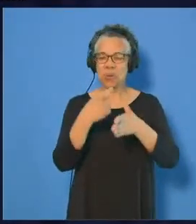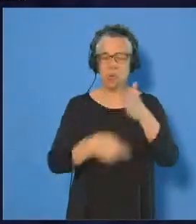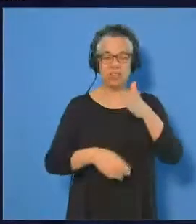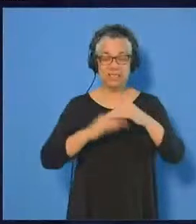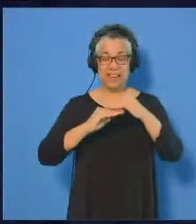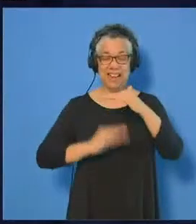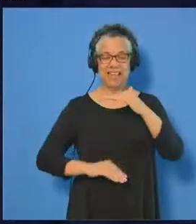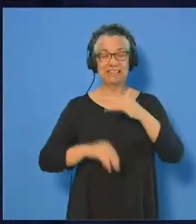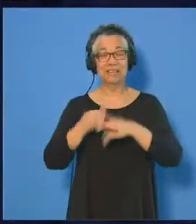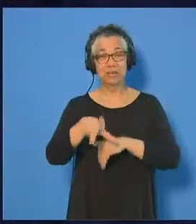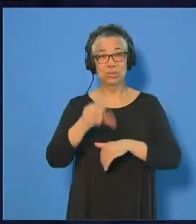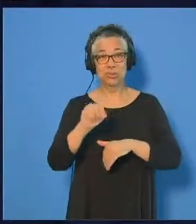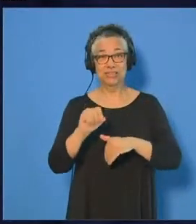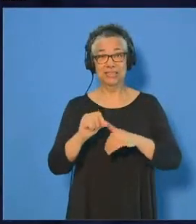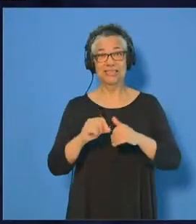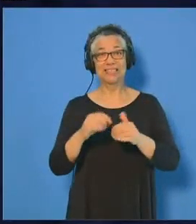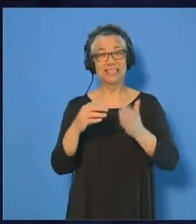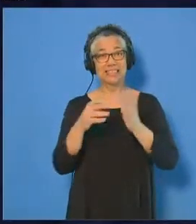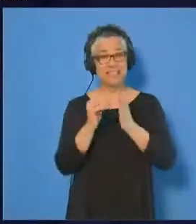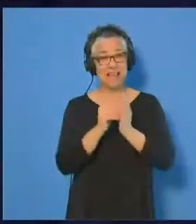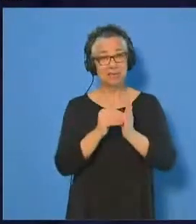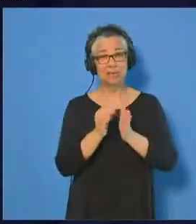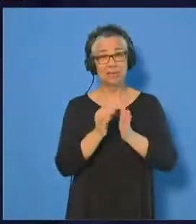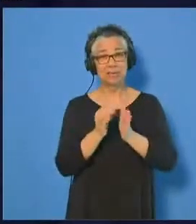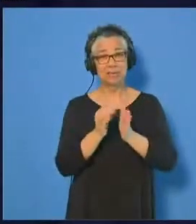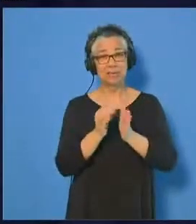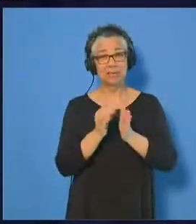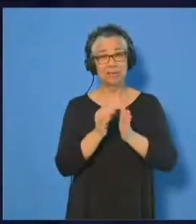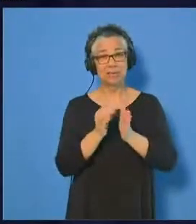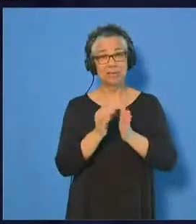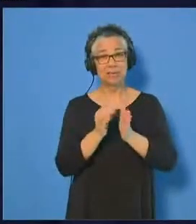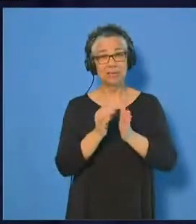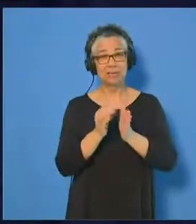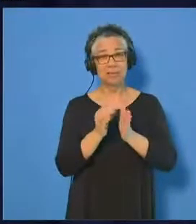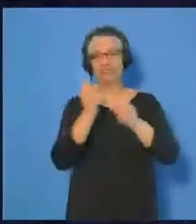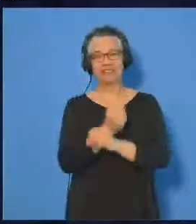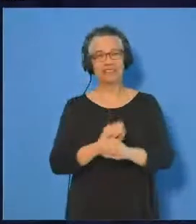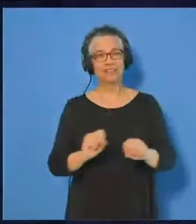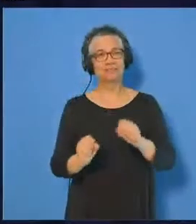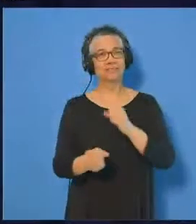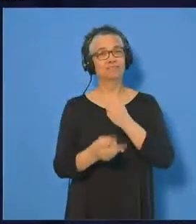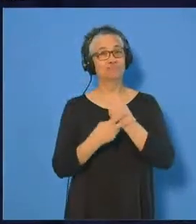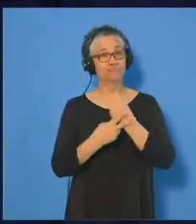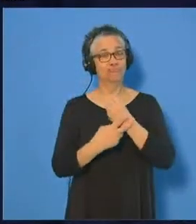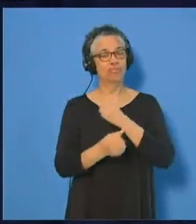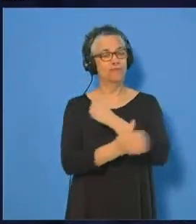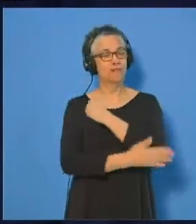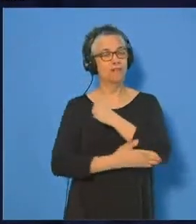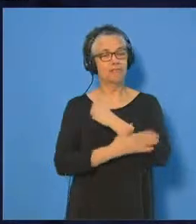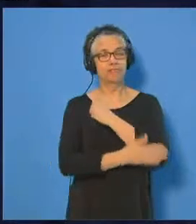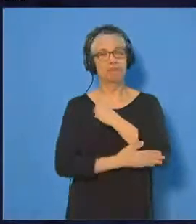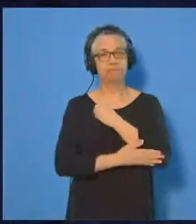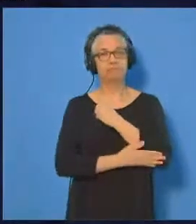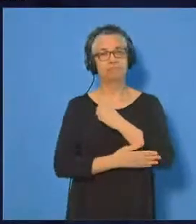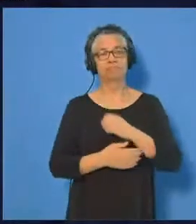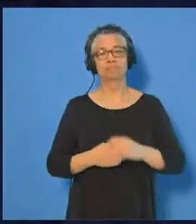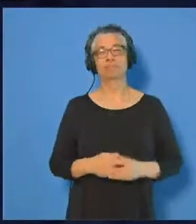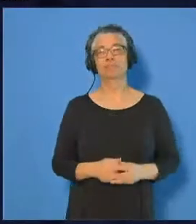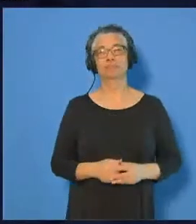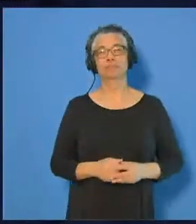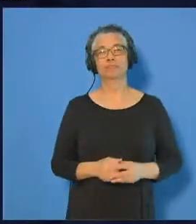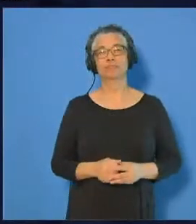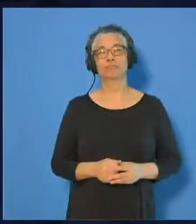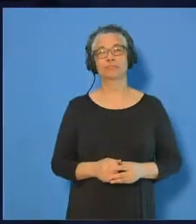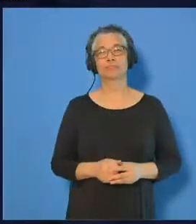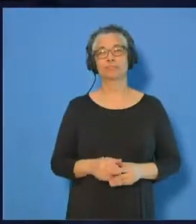than $20,000, which is a great savings to the country at a time when it is certainly needed.